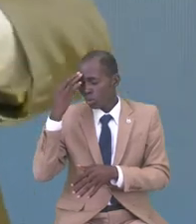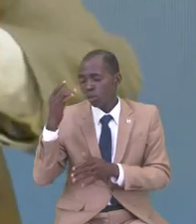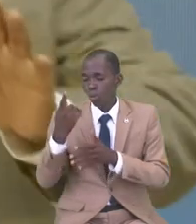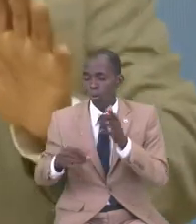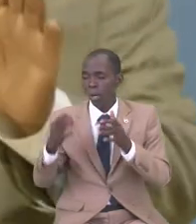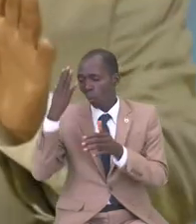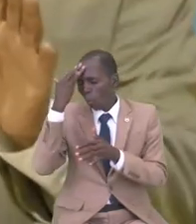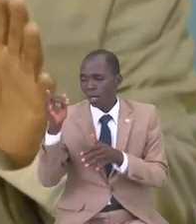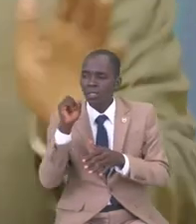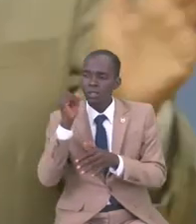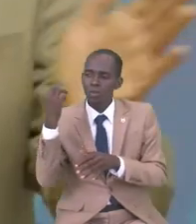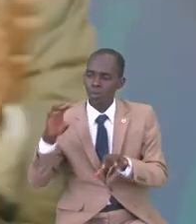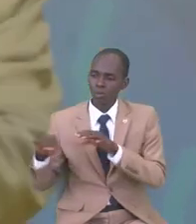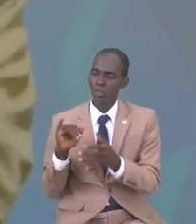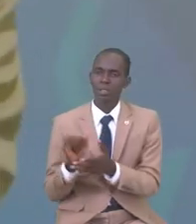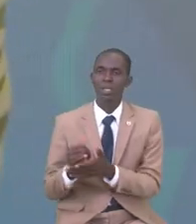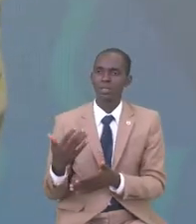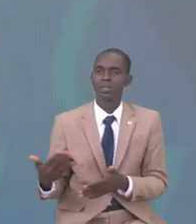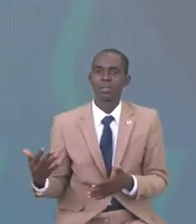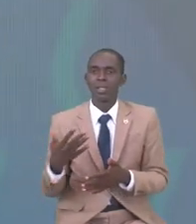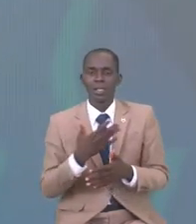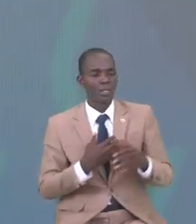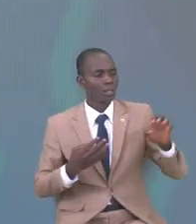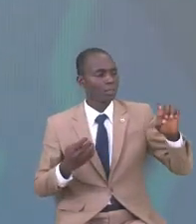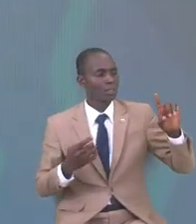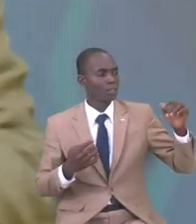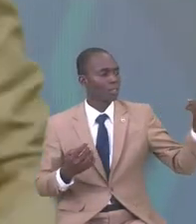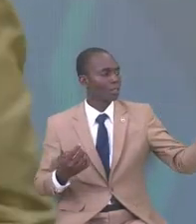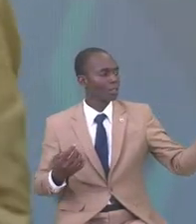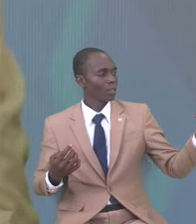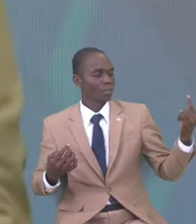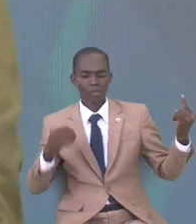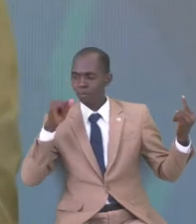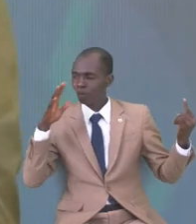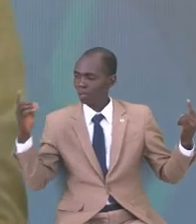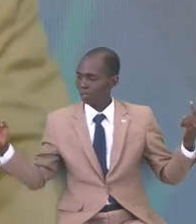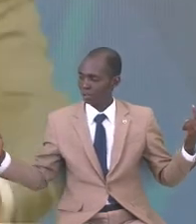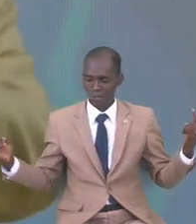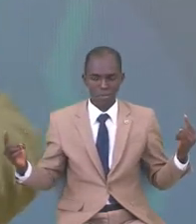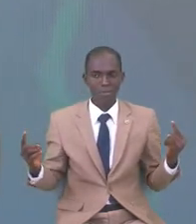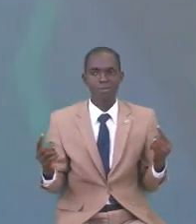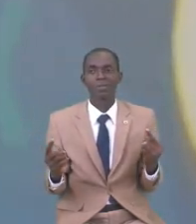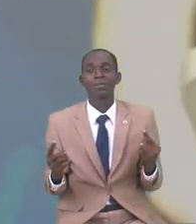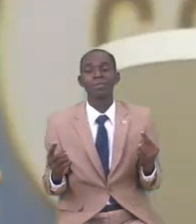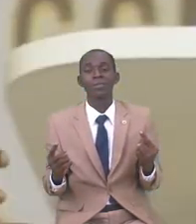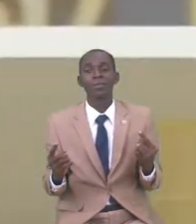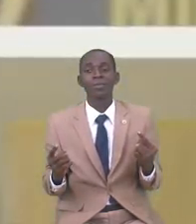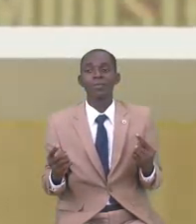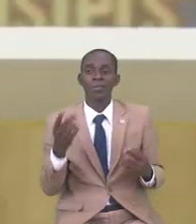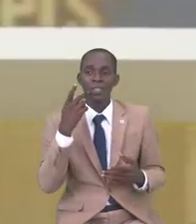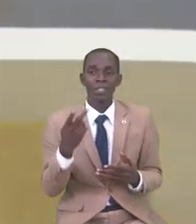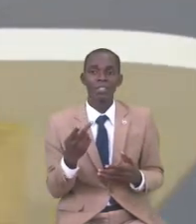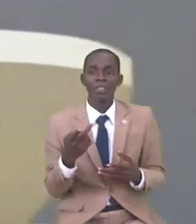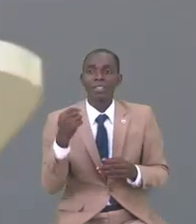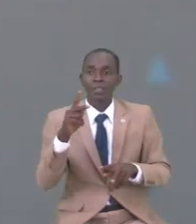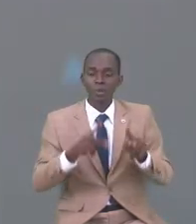doing. And at the right place, Elijah got there and the woman got there. The people who are going